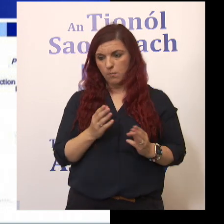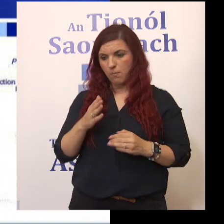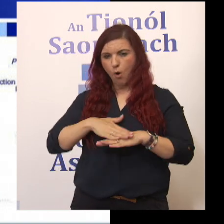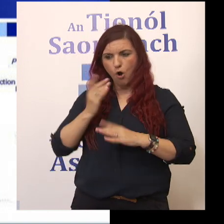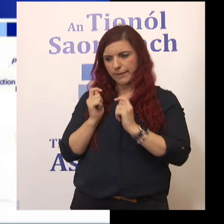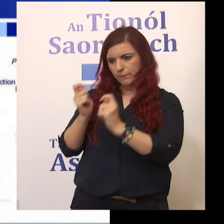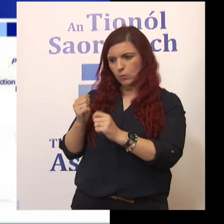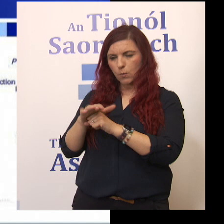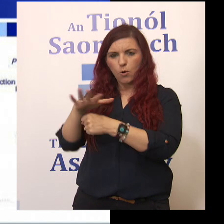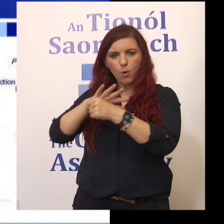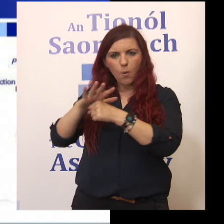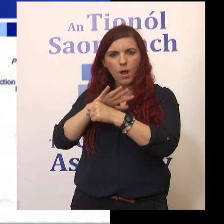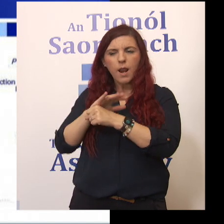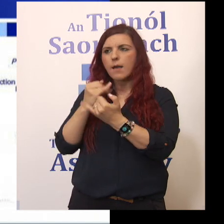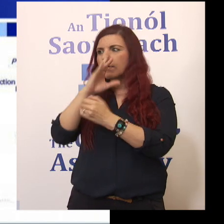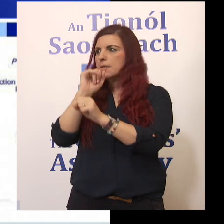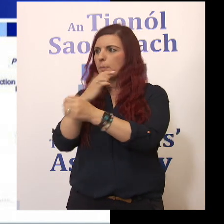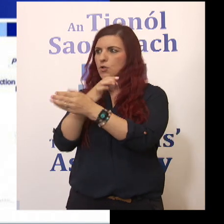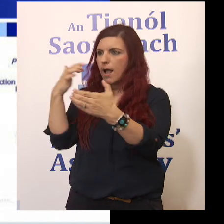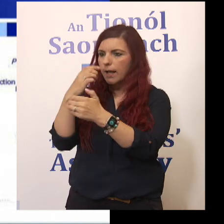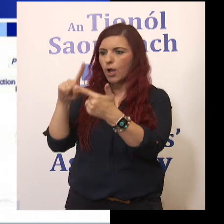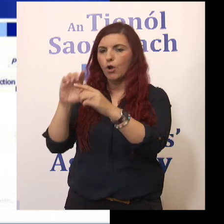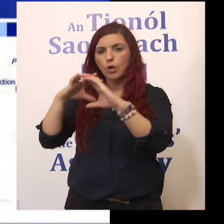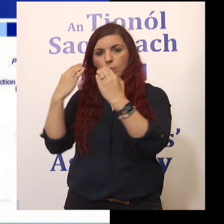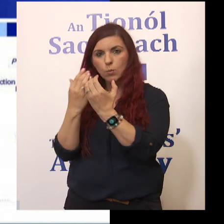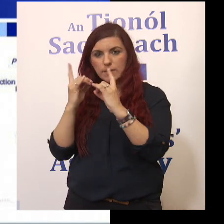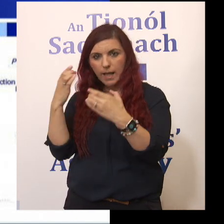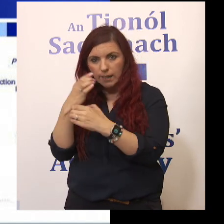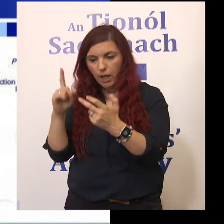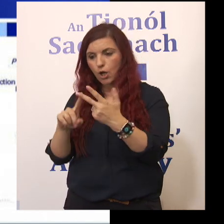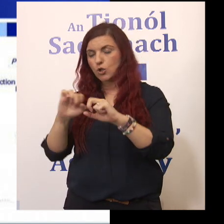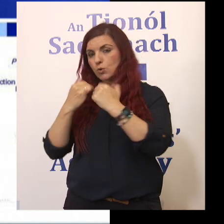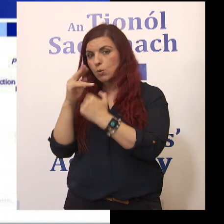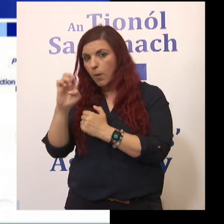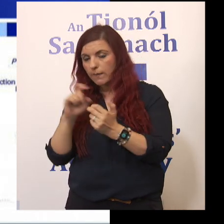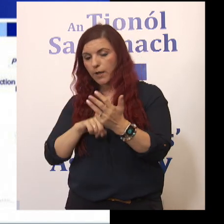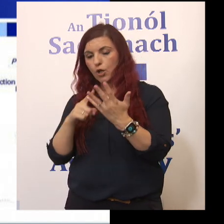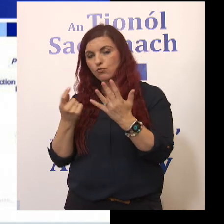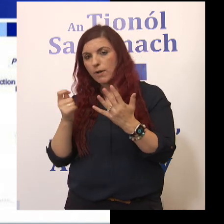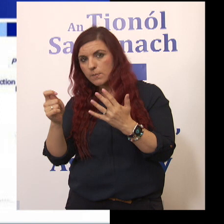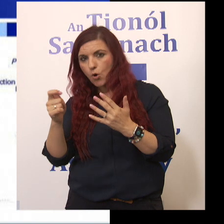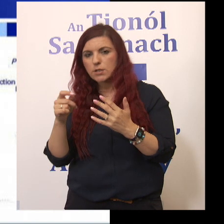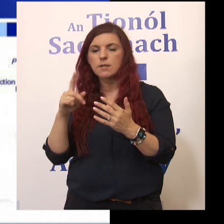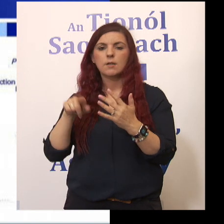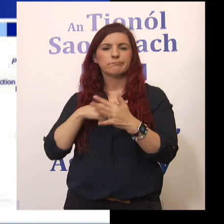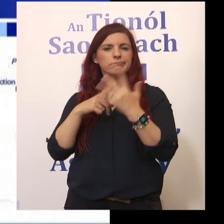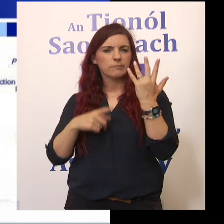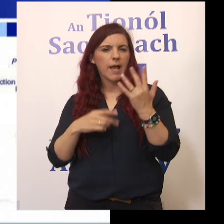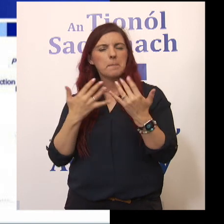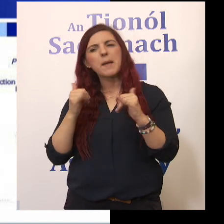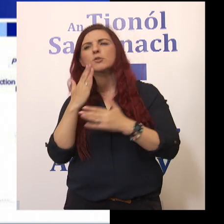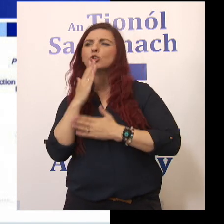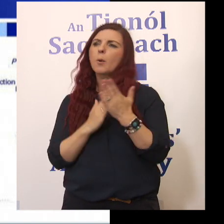around education, childcare, community healthcare, social welfare, public transport, tourism, and maybe some input into